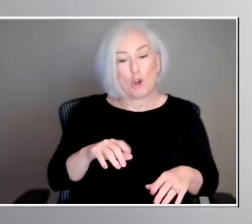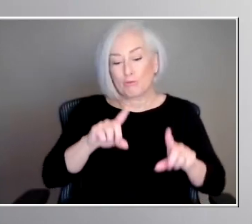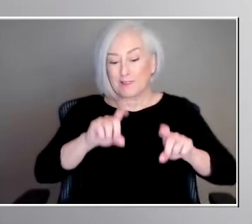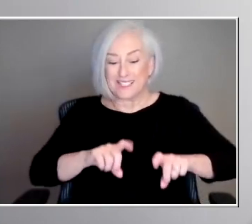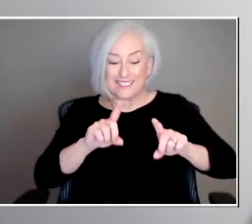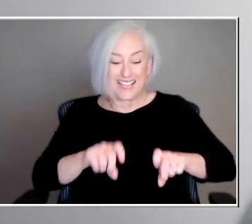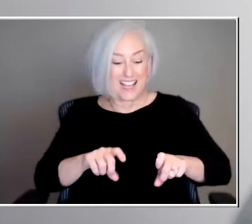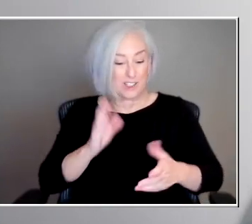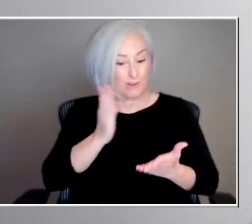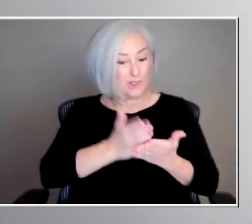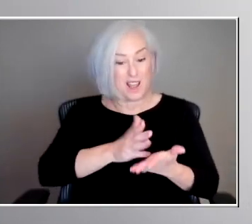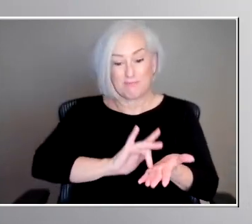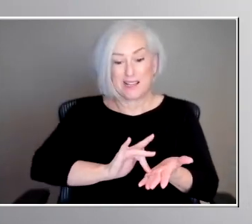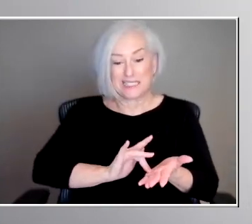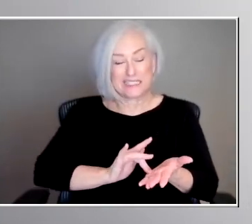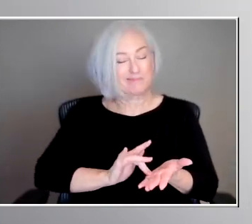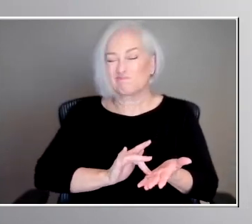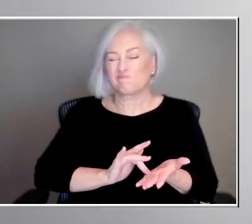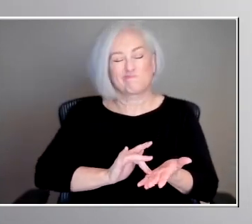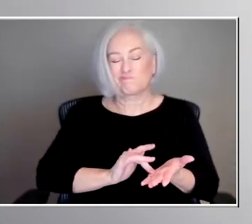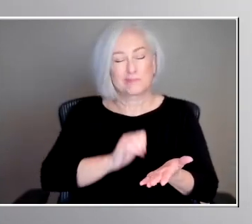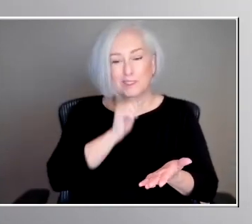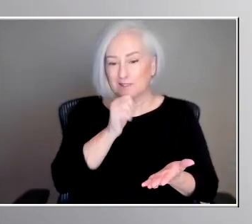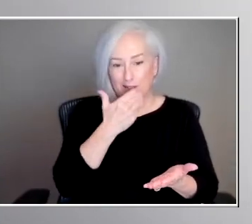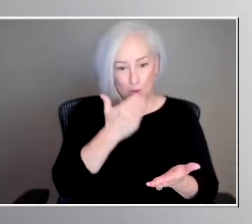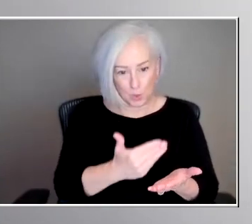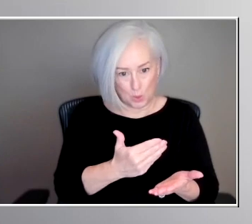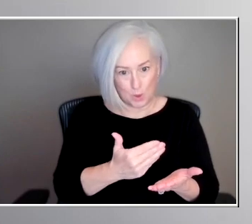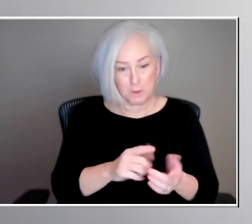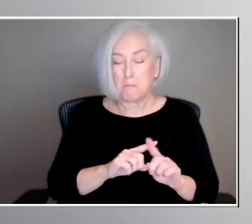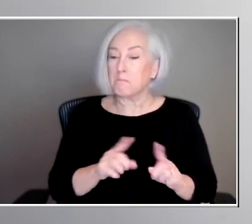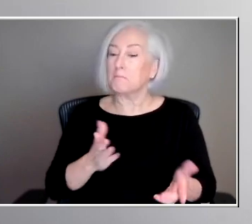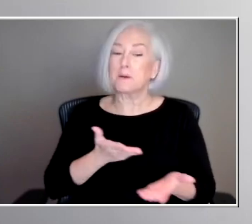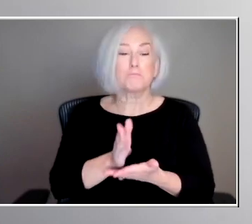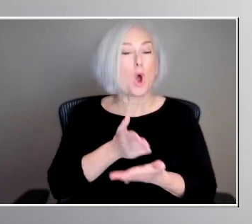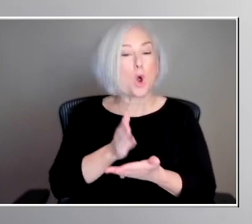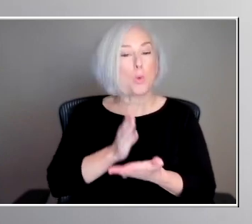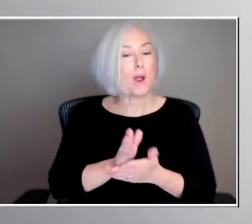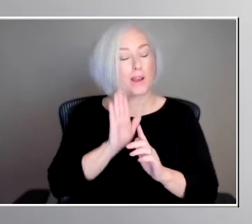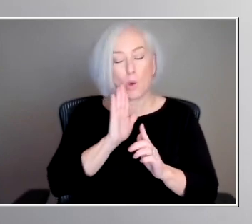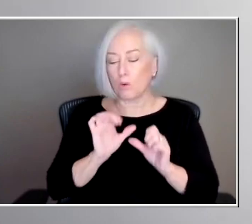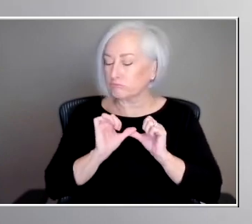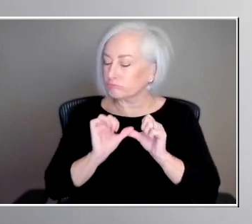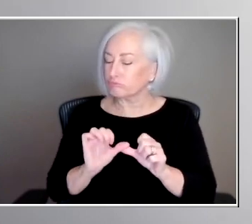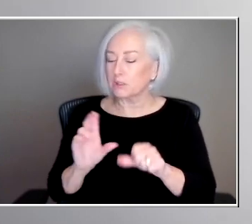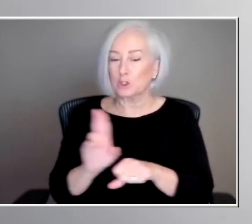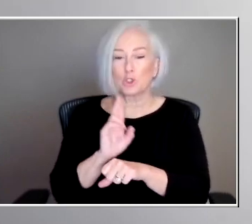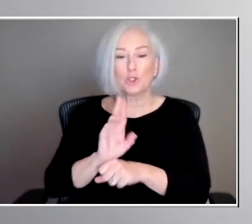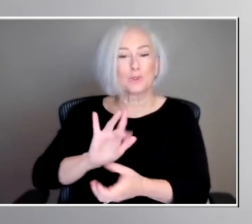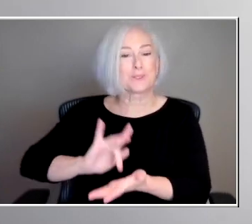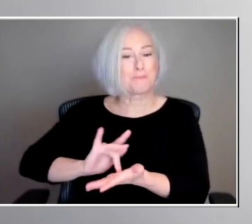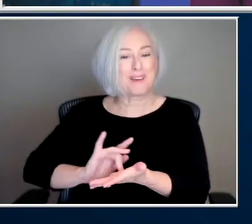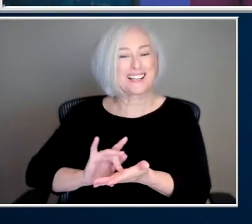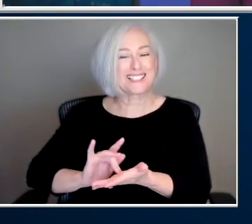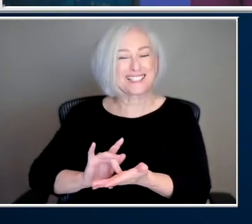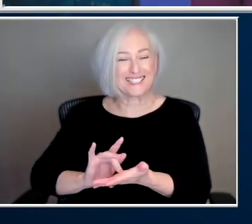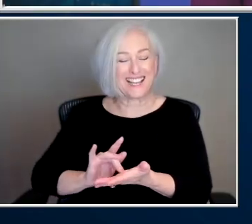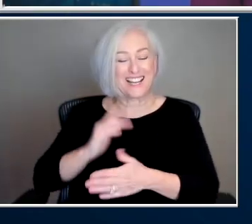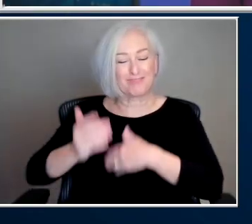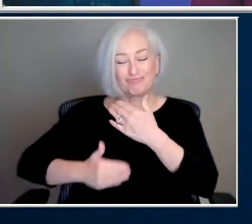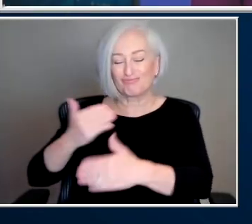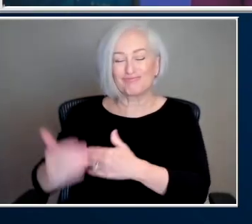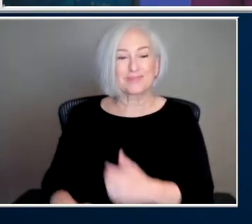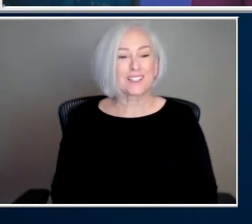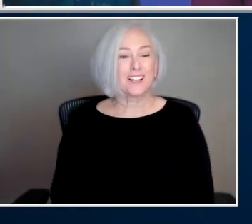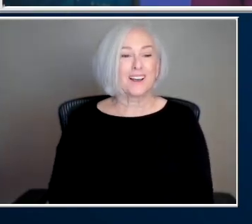them. But for now, that's all right. I'll just keep taking the meds and let them do their job. So. That must be such a comfort,